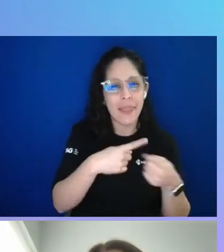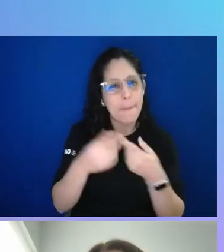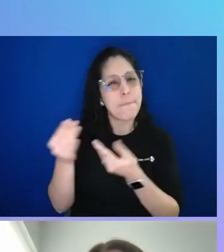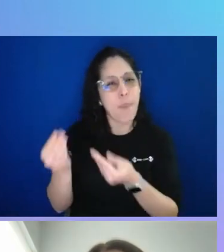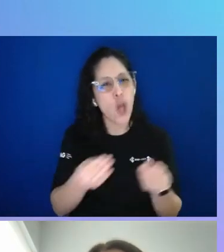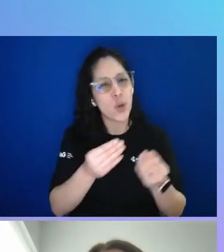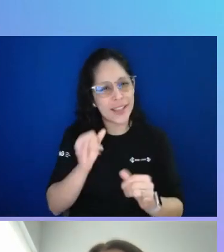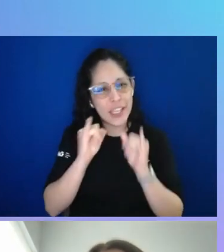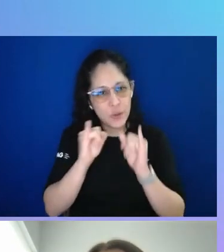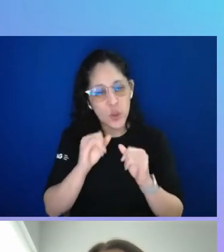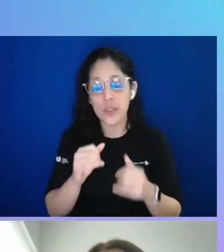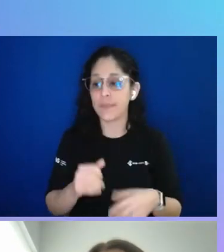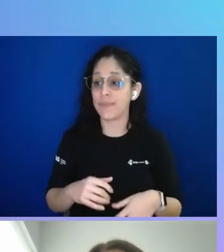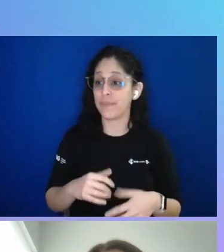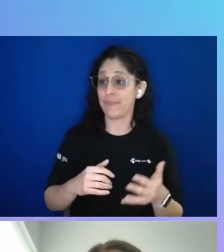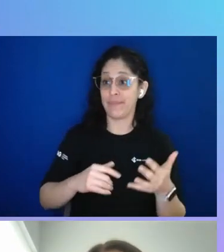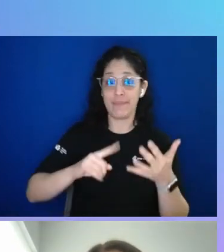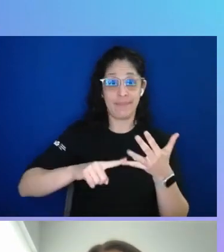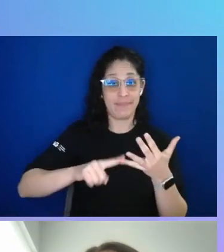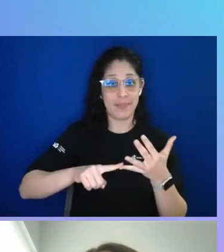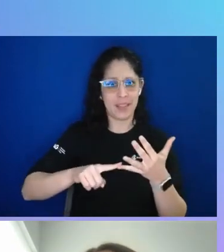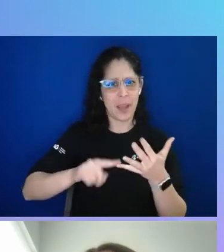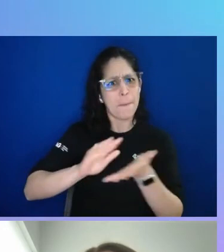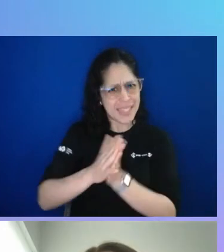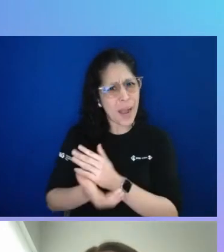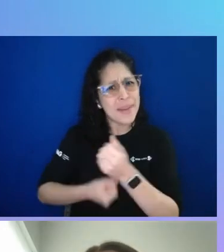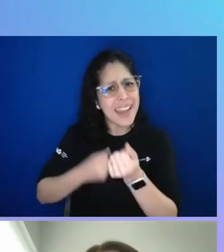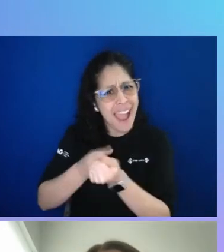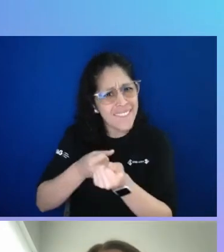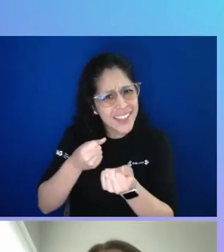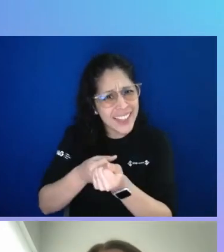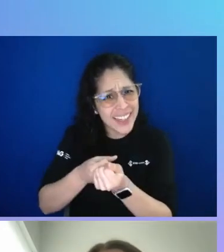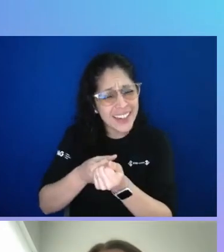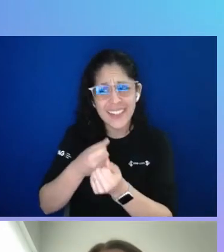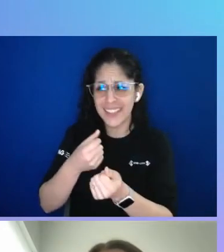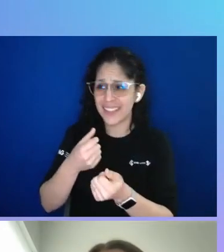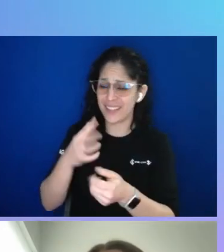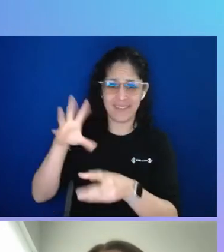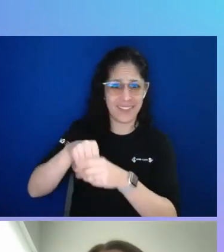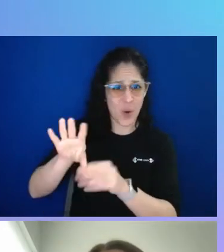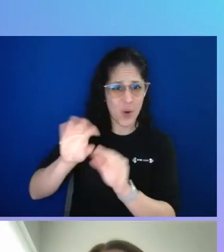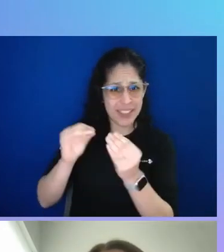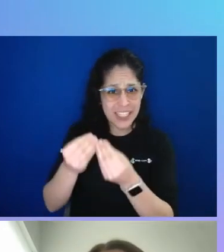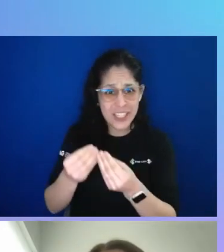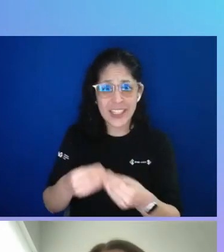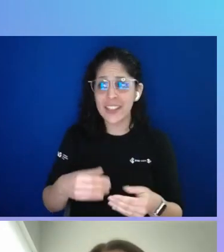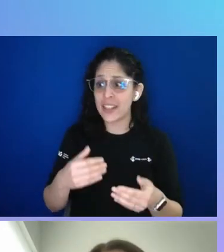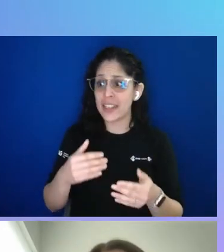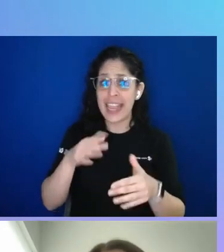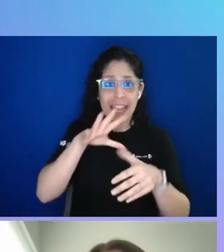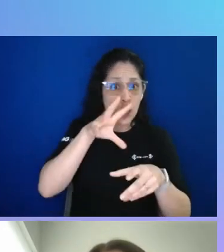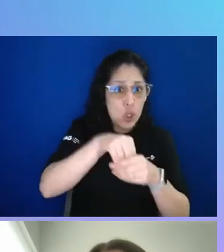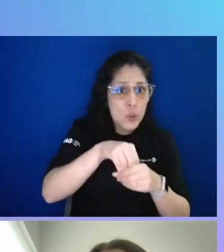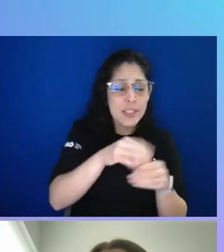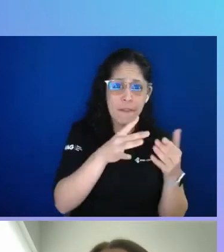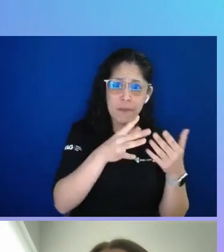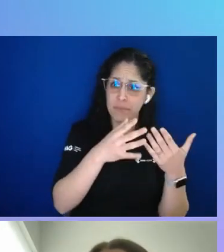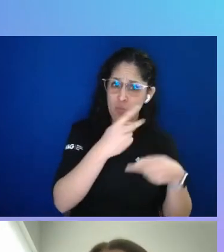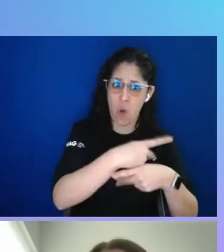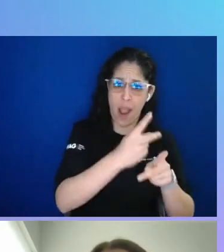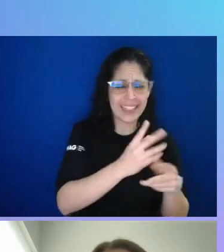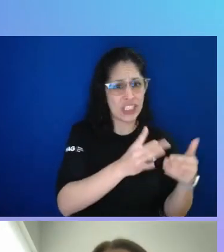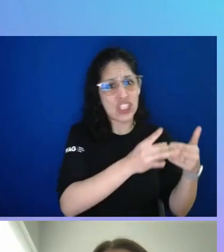And finally, be an advocate at your organization. Champion inclusive products and spearhead accessibility research initiatives to make